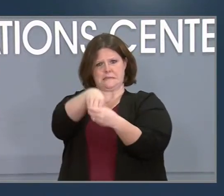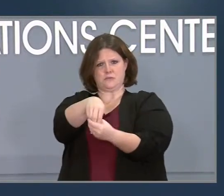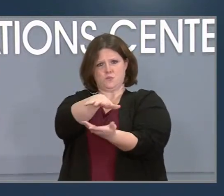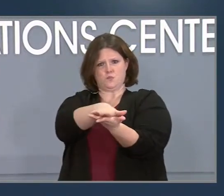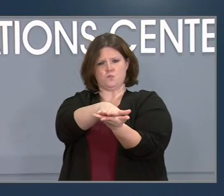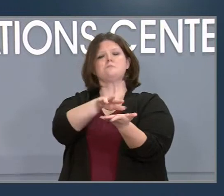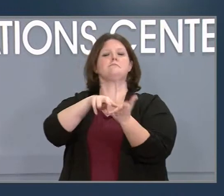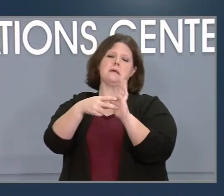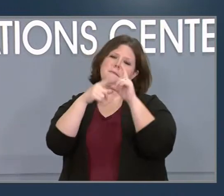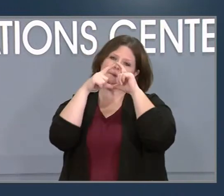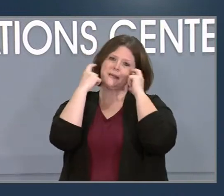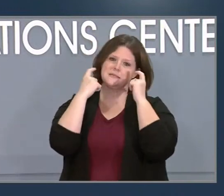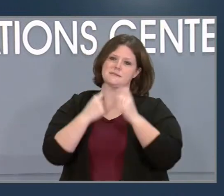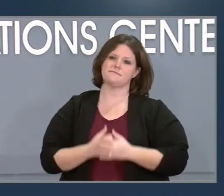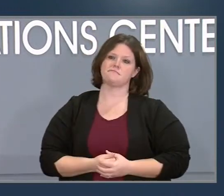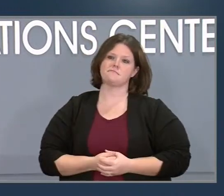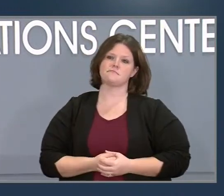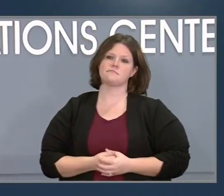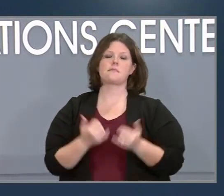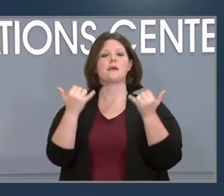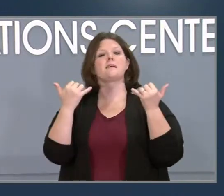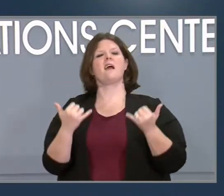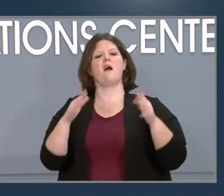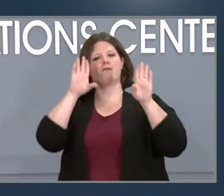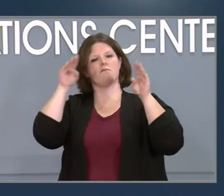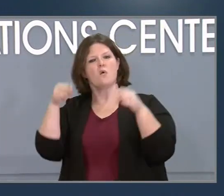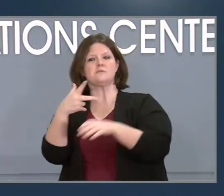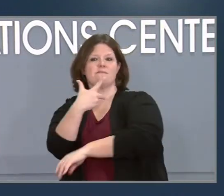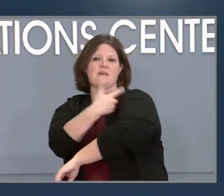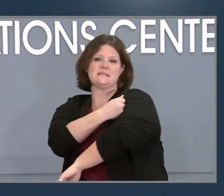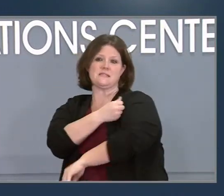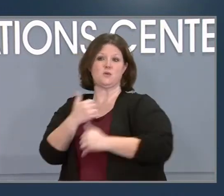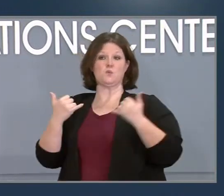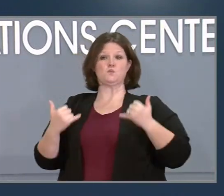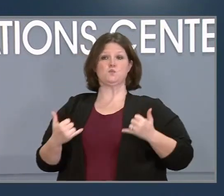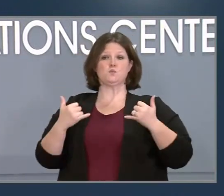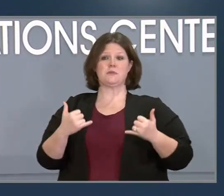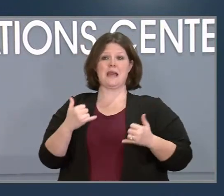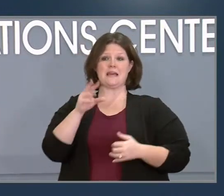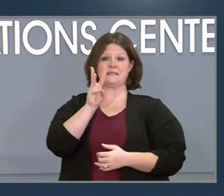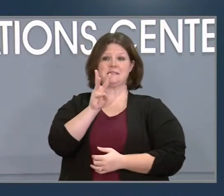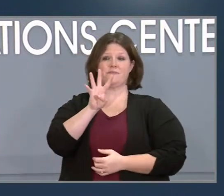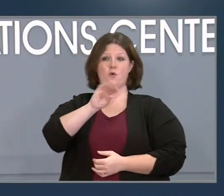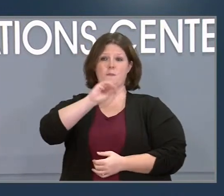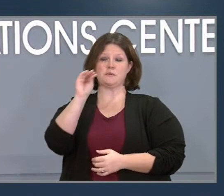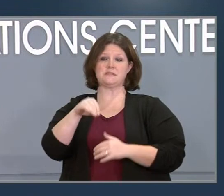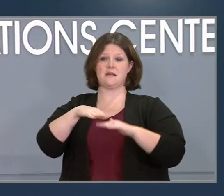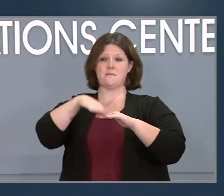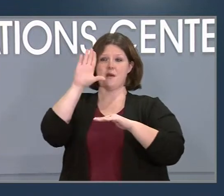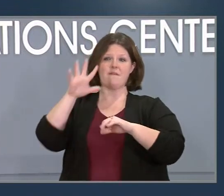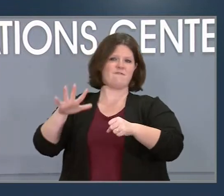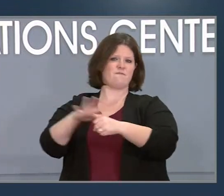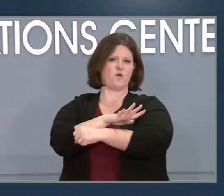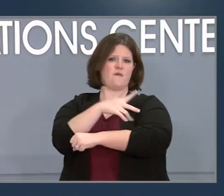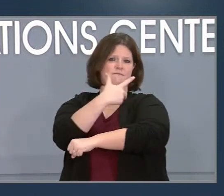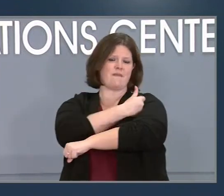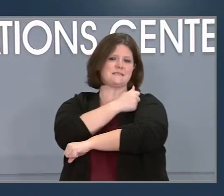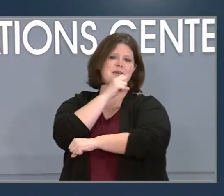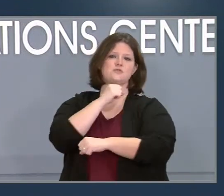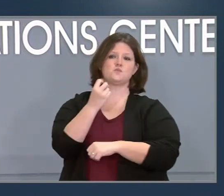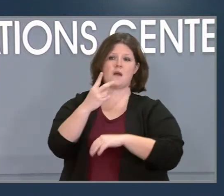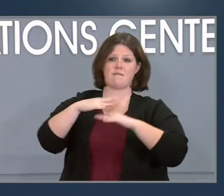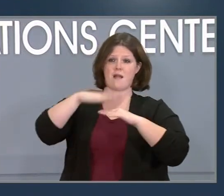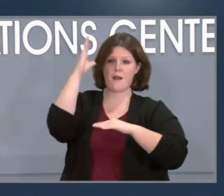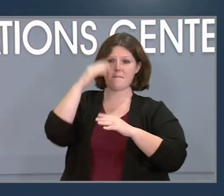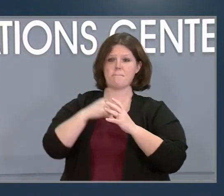Today, 64% of North Carolinians aged 12 and up are fully vaccinated. 67% of those 18 and older are fully